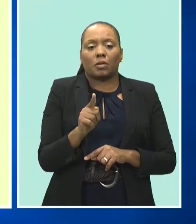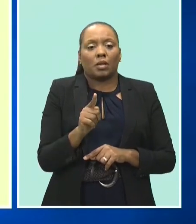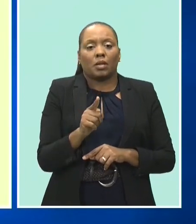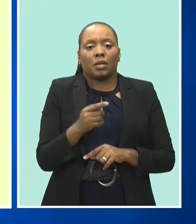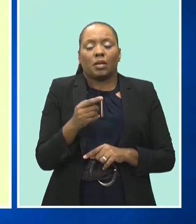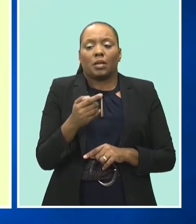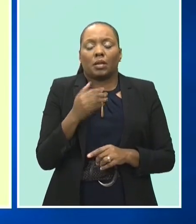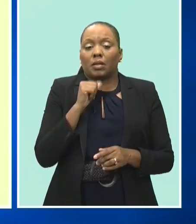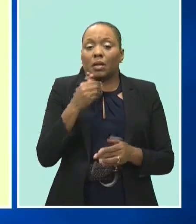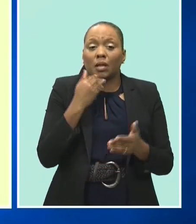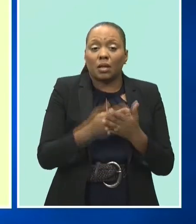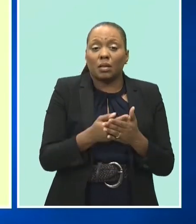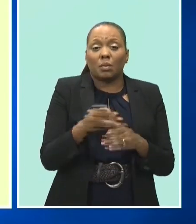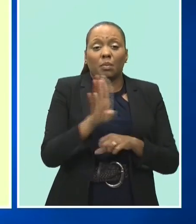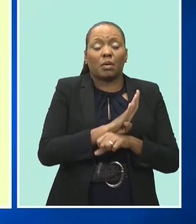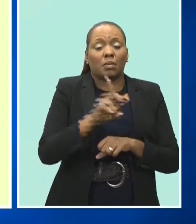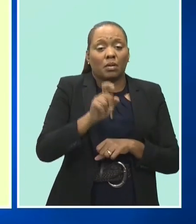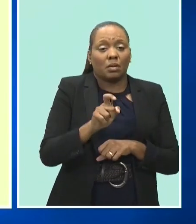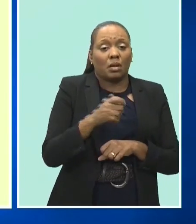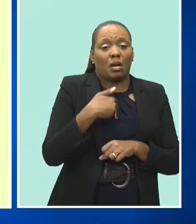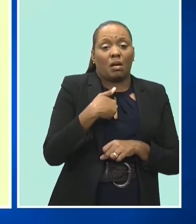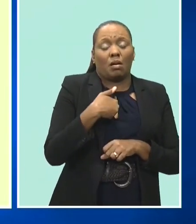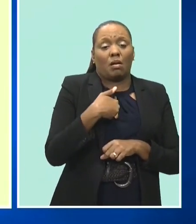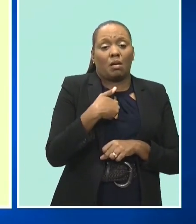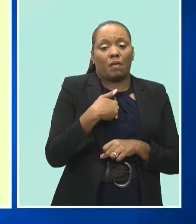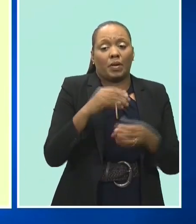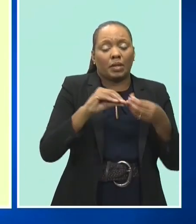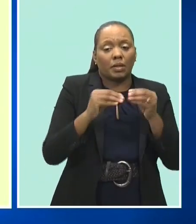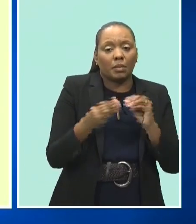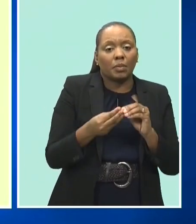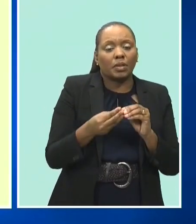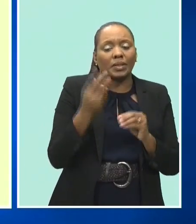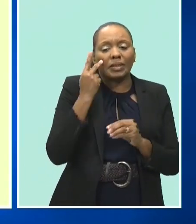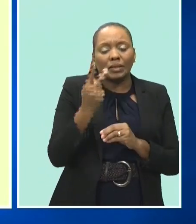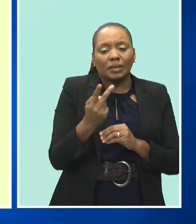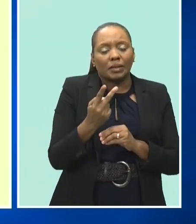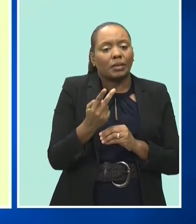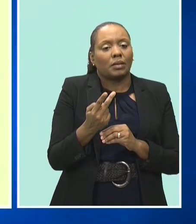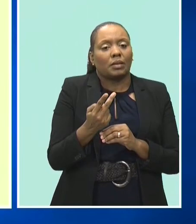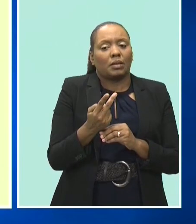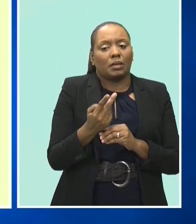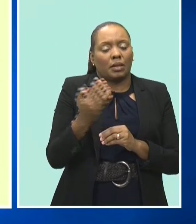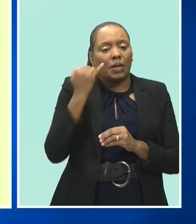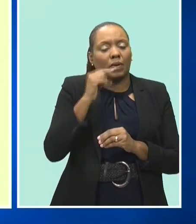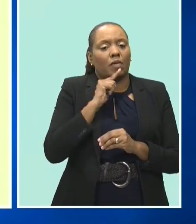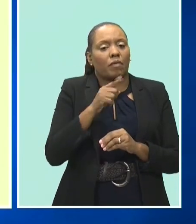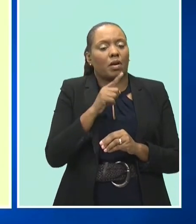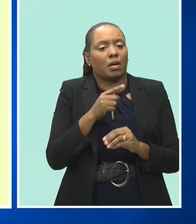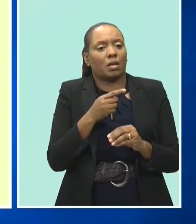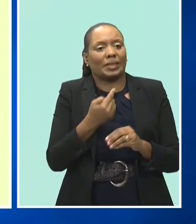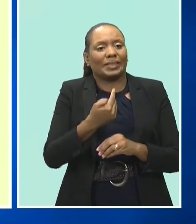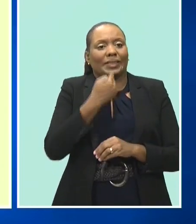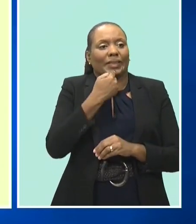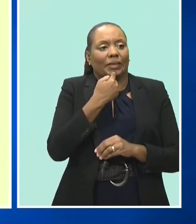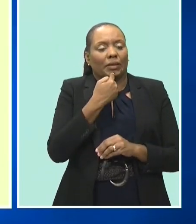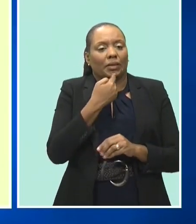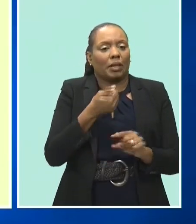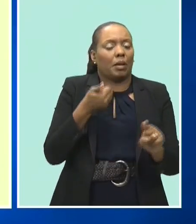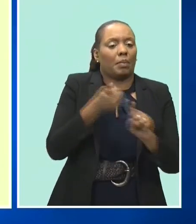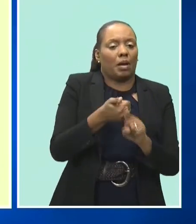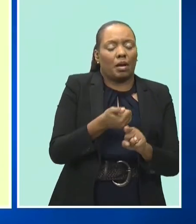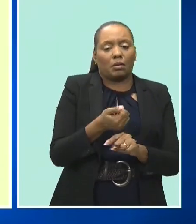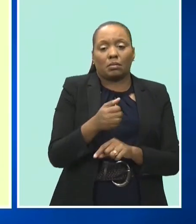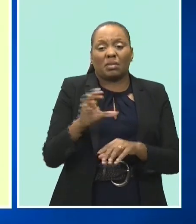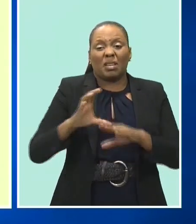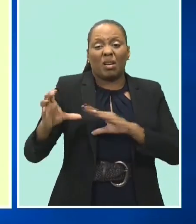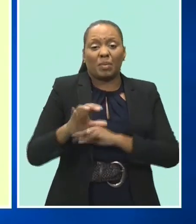could compare and basically understand how big this crisis is. For us, it is an